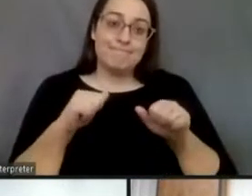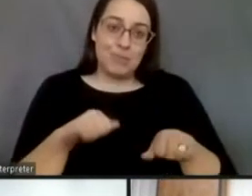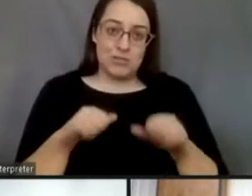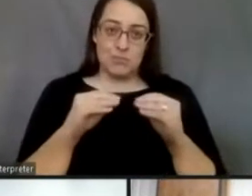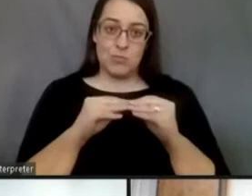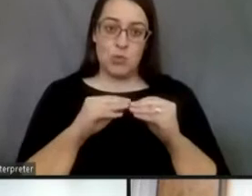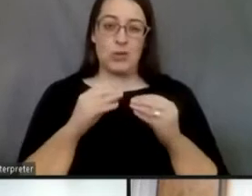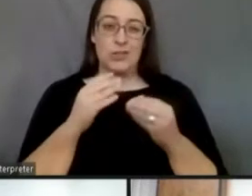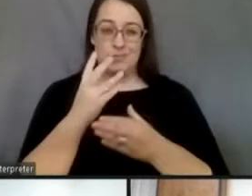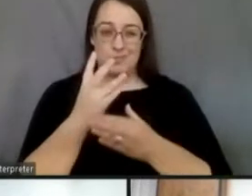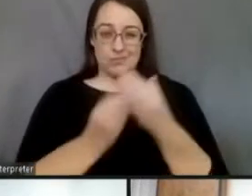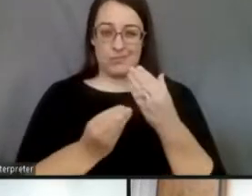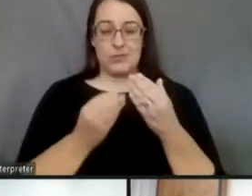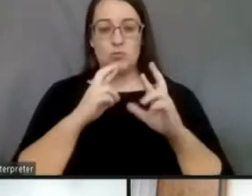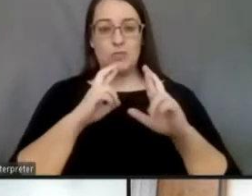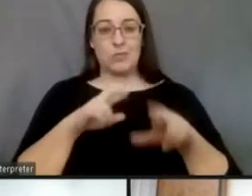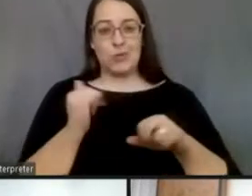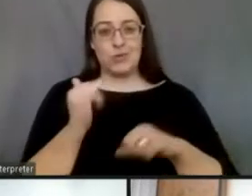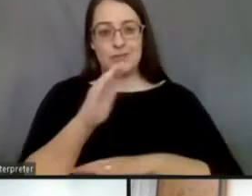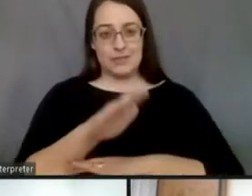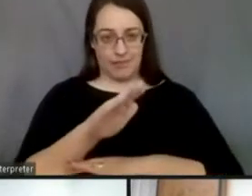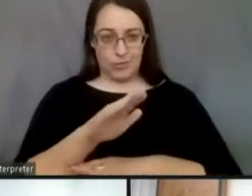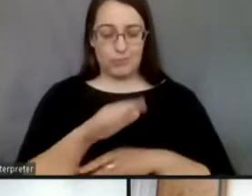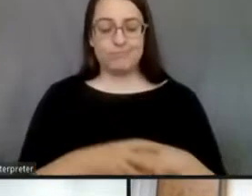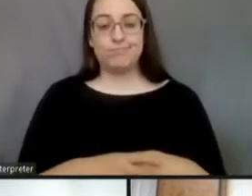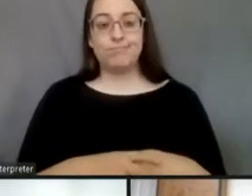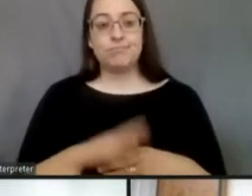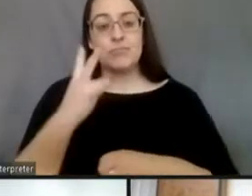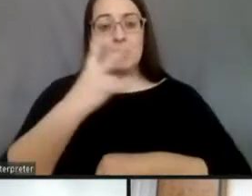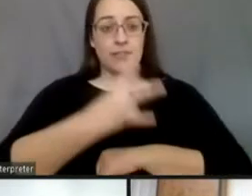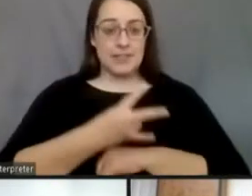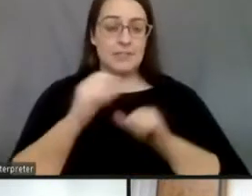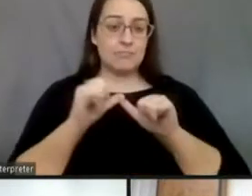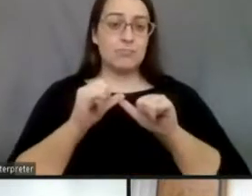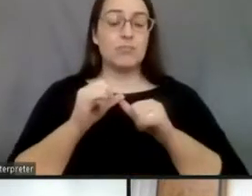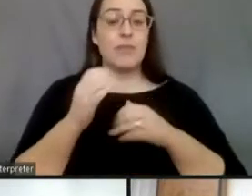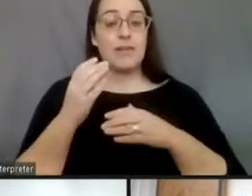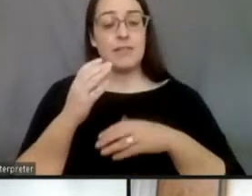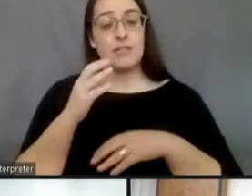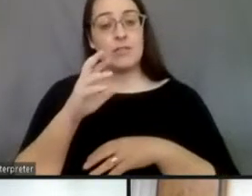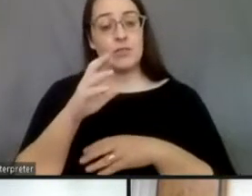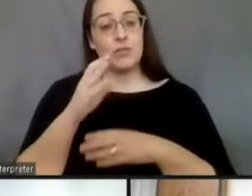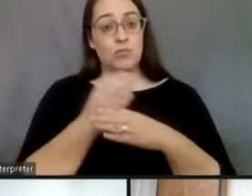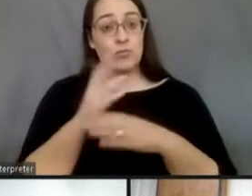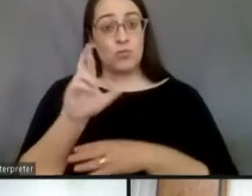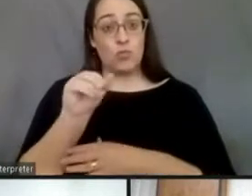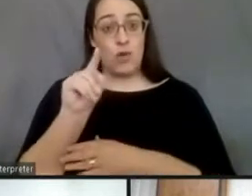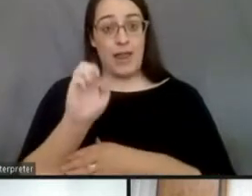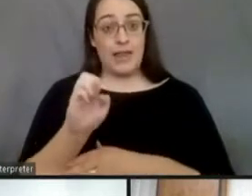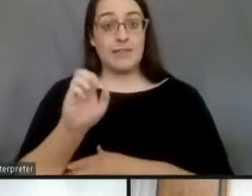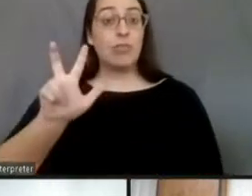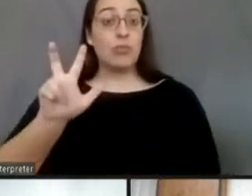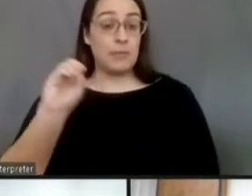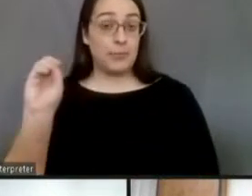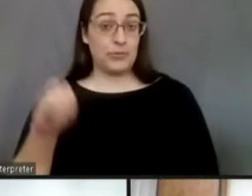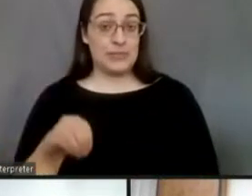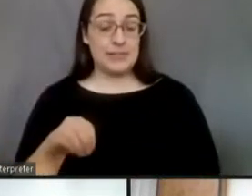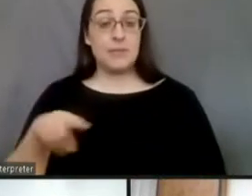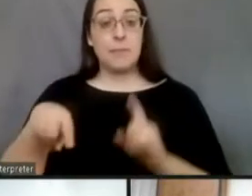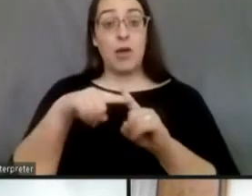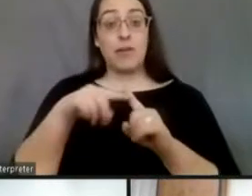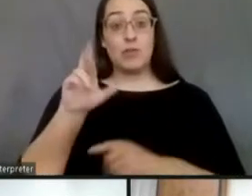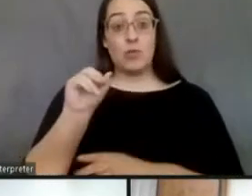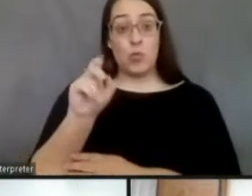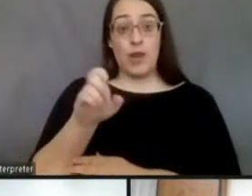at the 2:30 report card. The 7-day rolling positivity rate is currently at 3%. The positivity rate